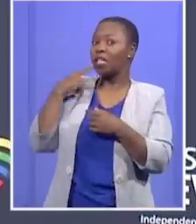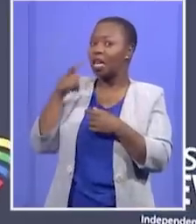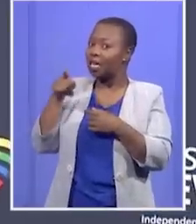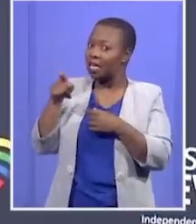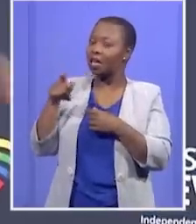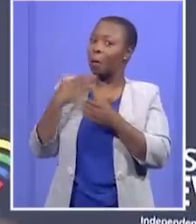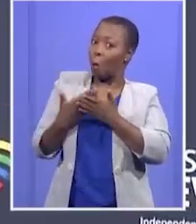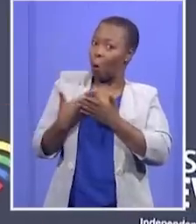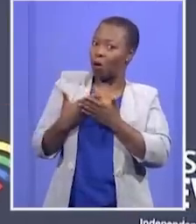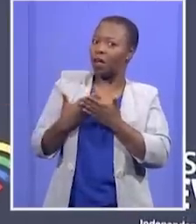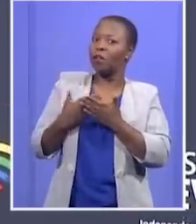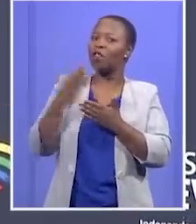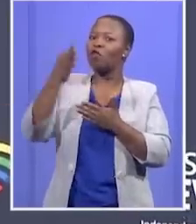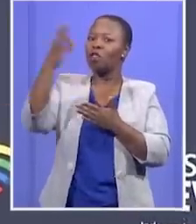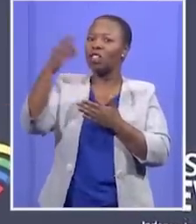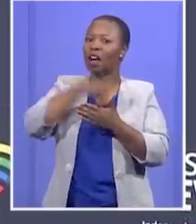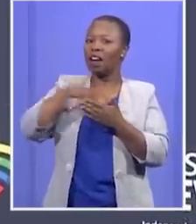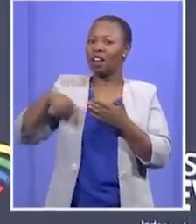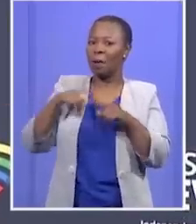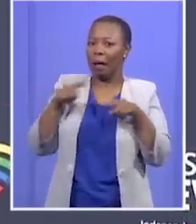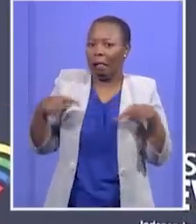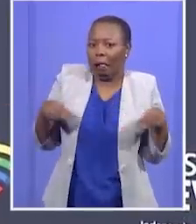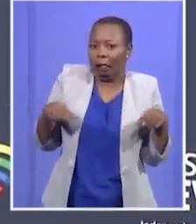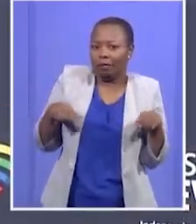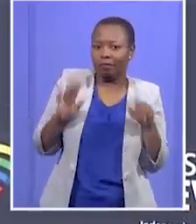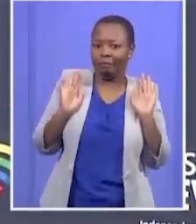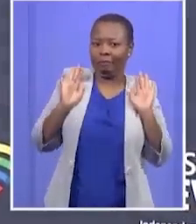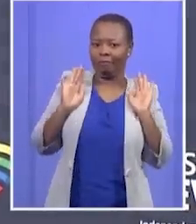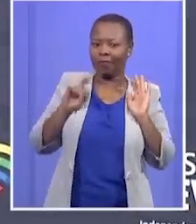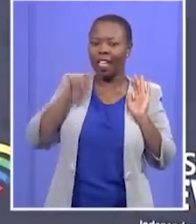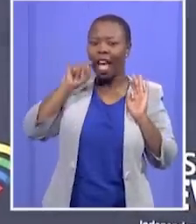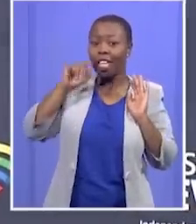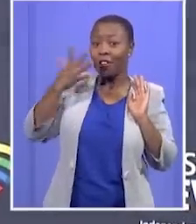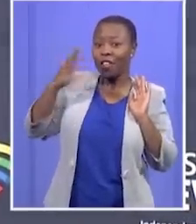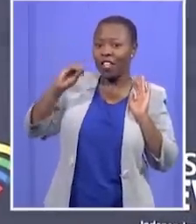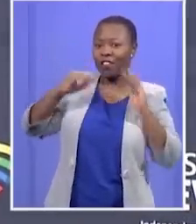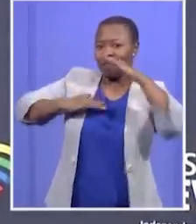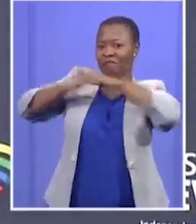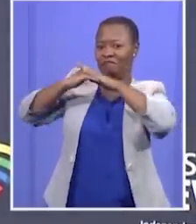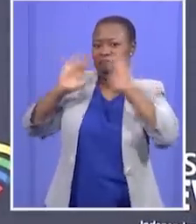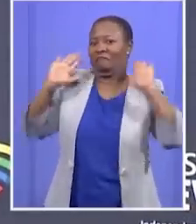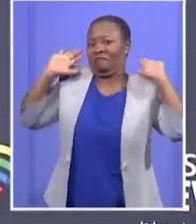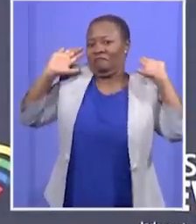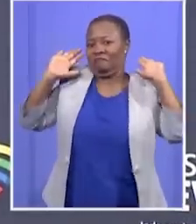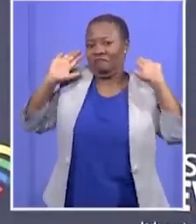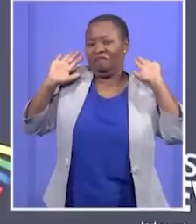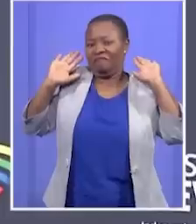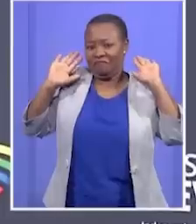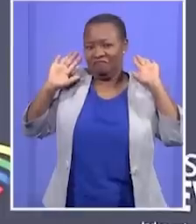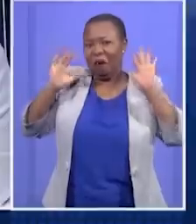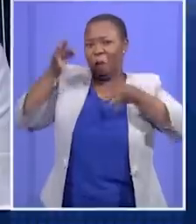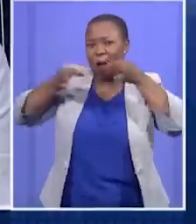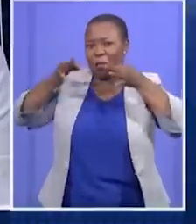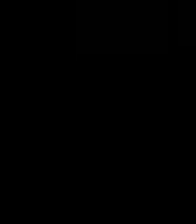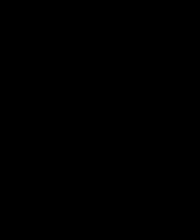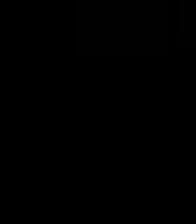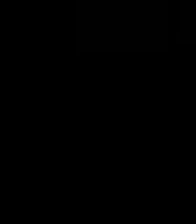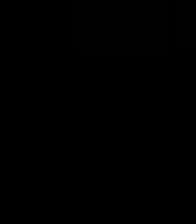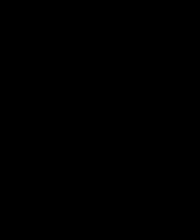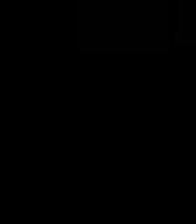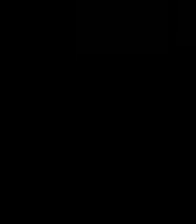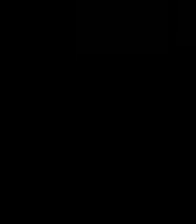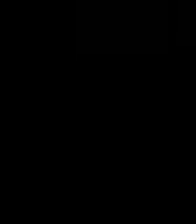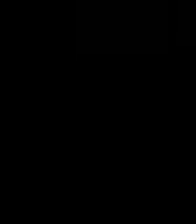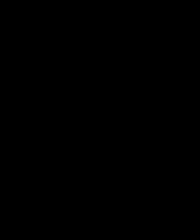he chickened out. He said at 50, he can't take it anymore. And Naledi, I'm sure you're waiting that side as well.